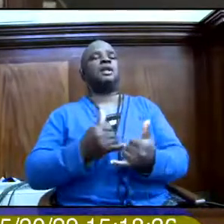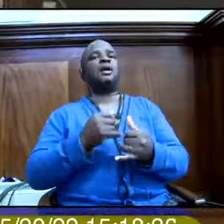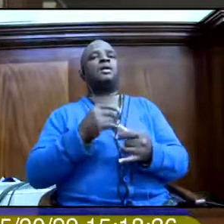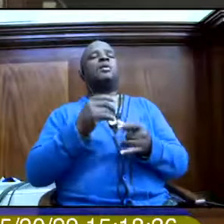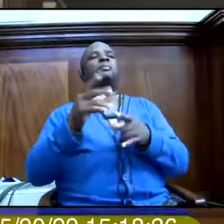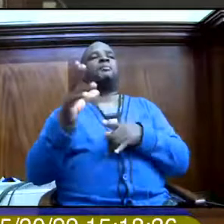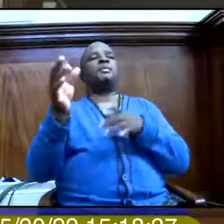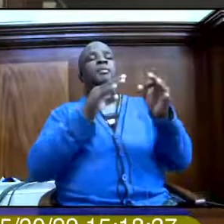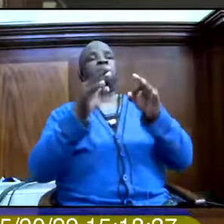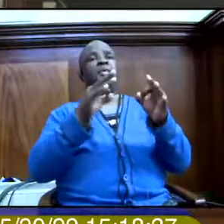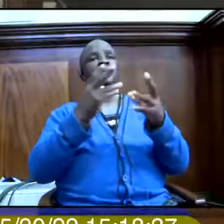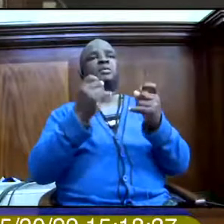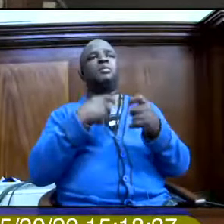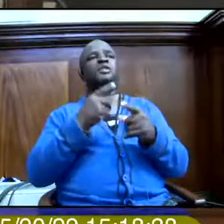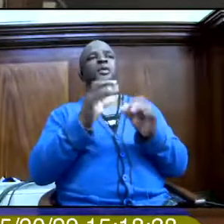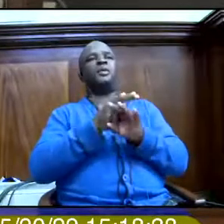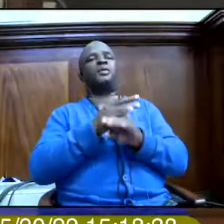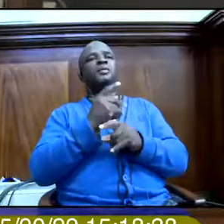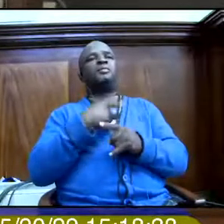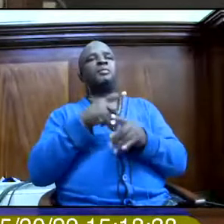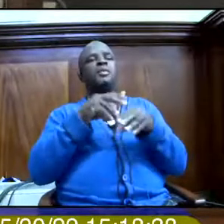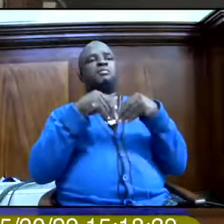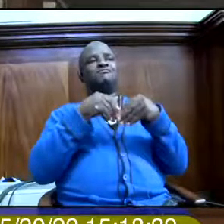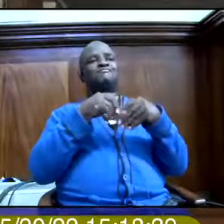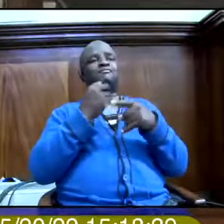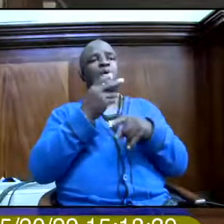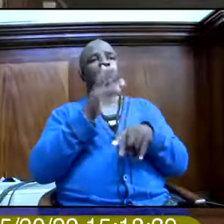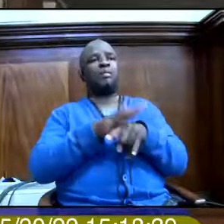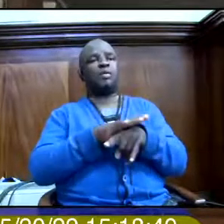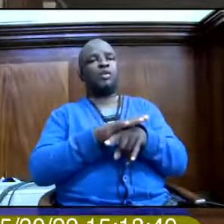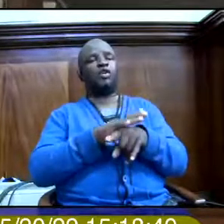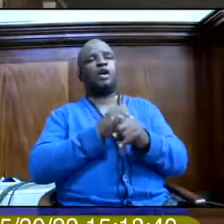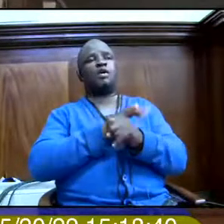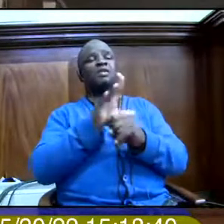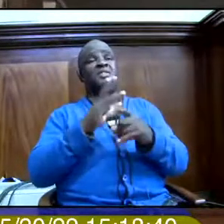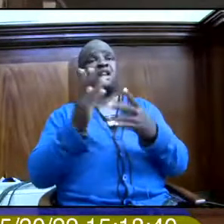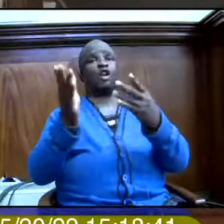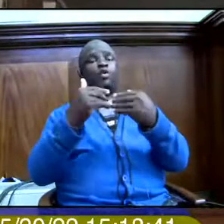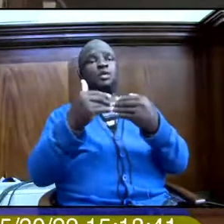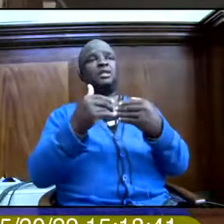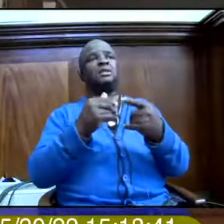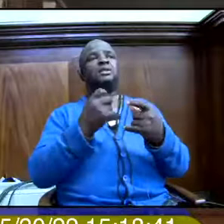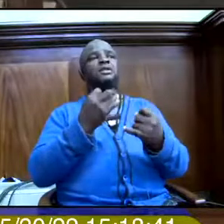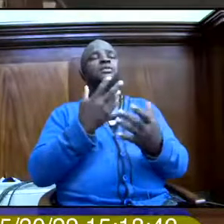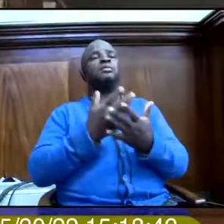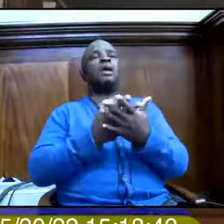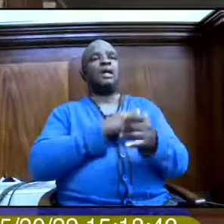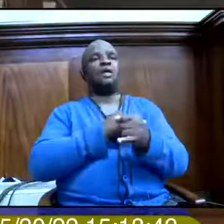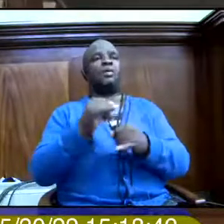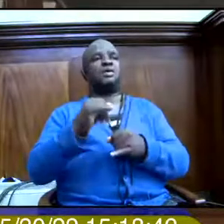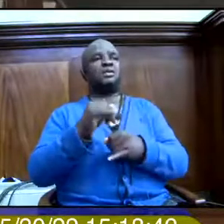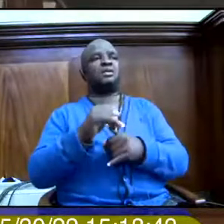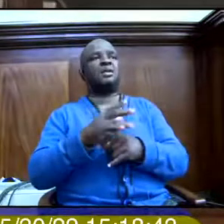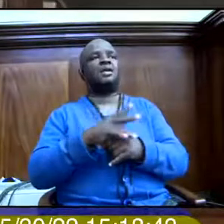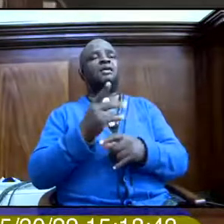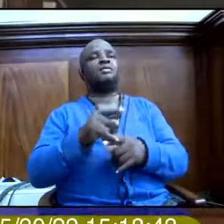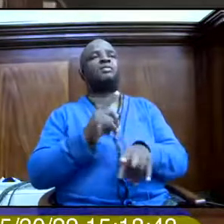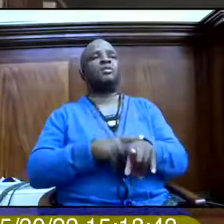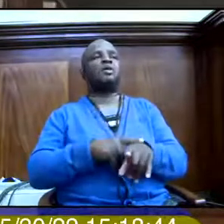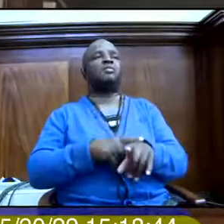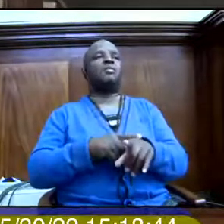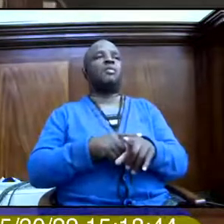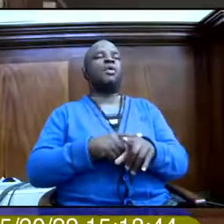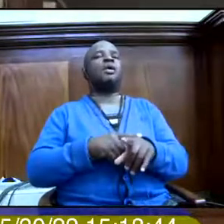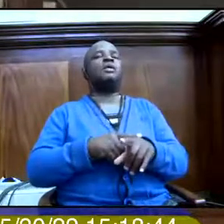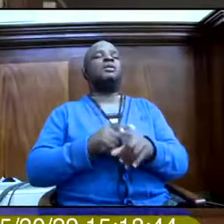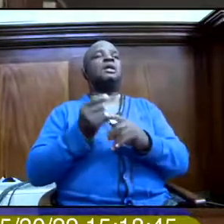crisis which during the covet 19 lockdown immediately wasn't with the reopen the